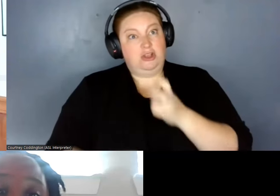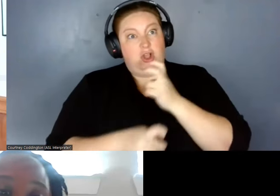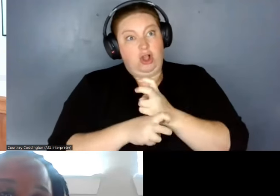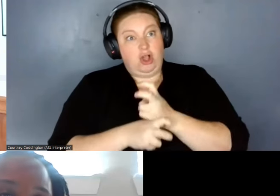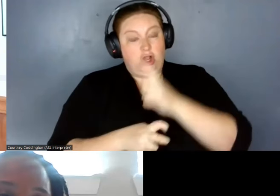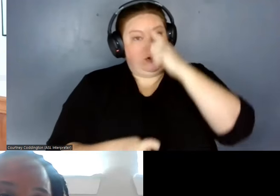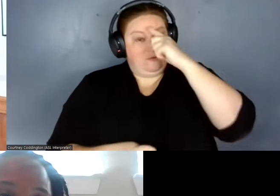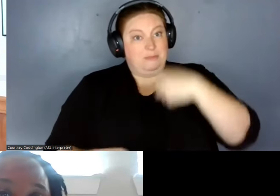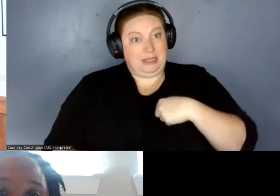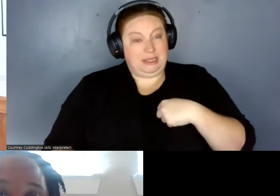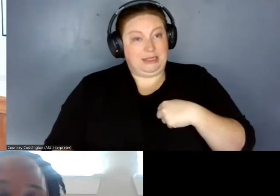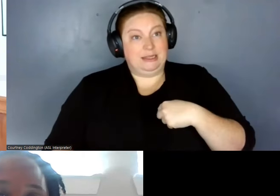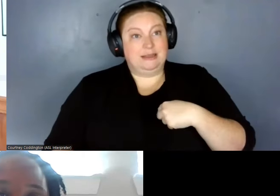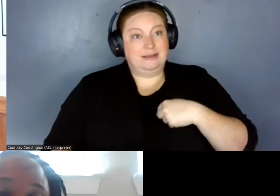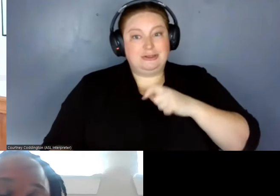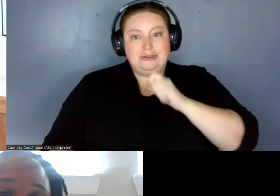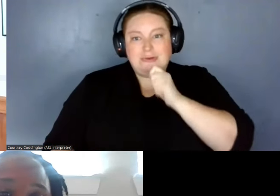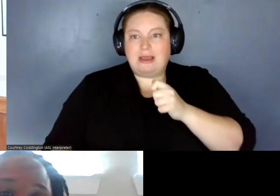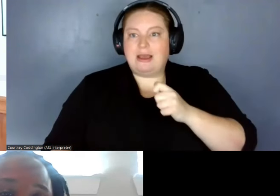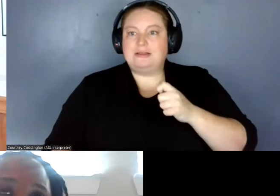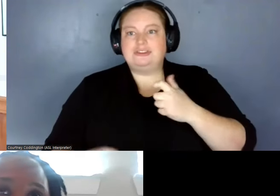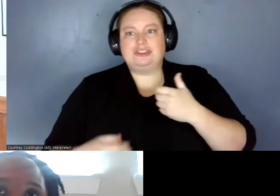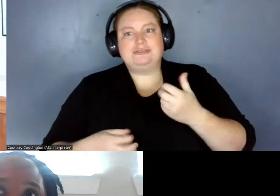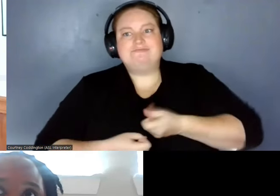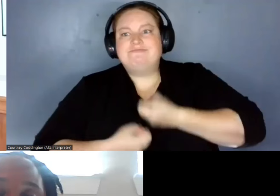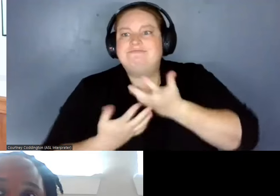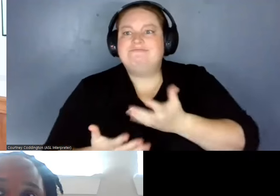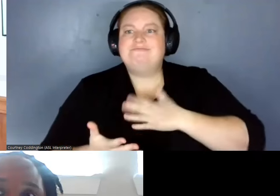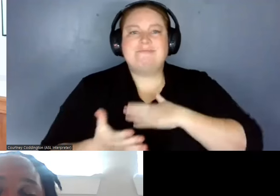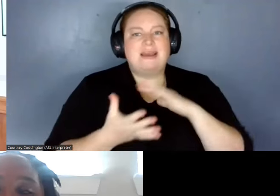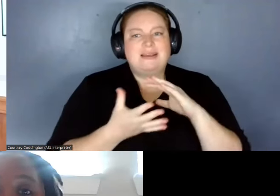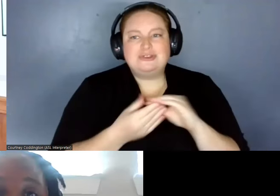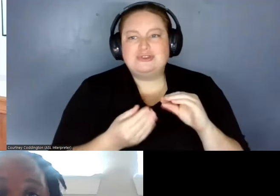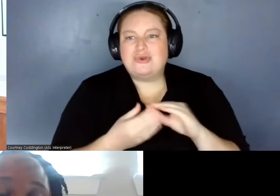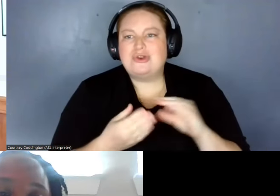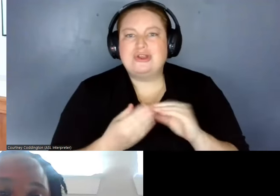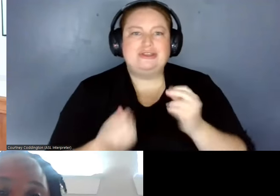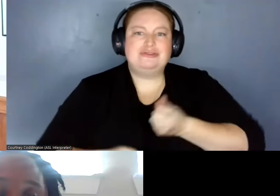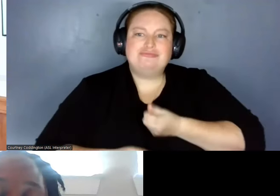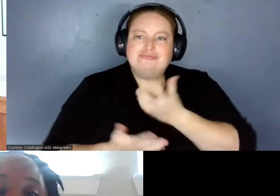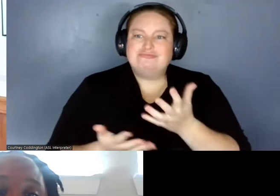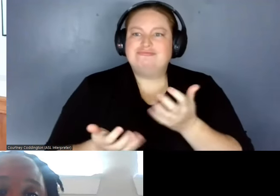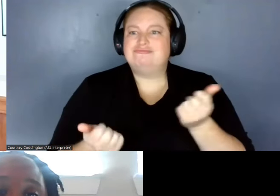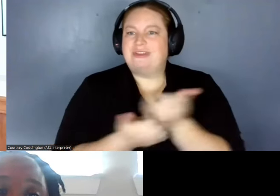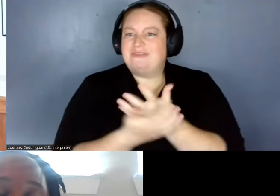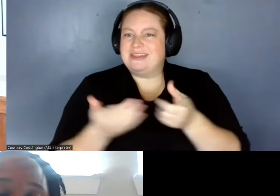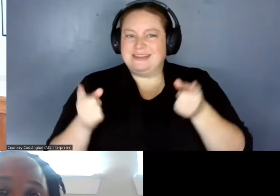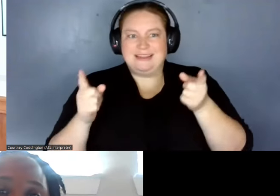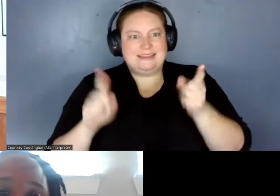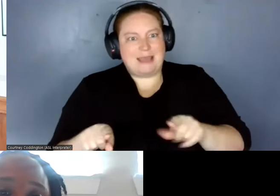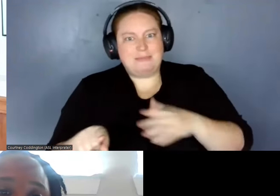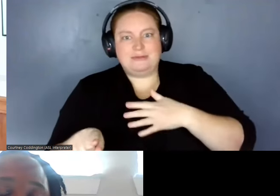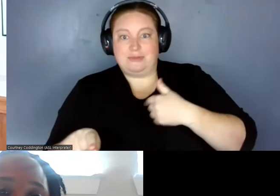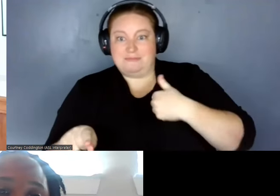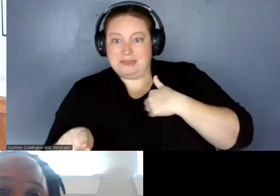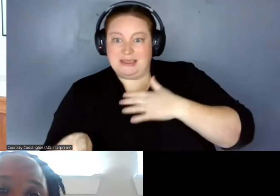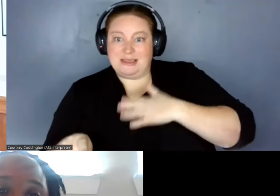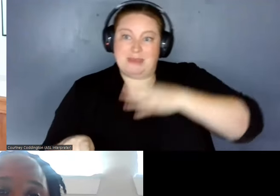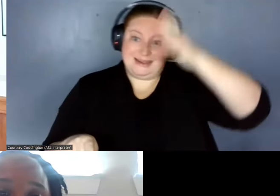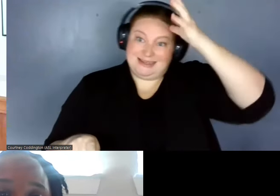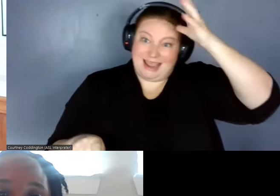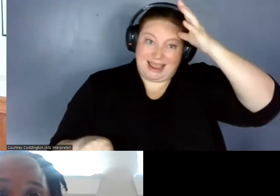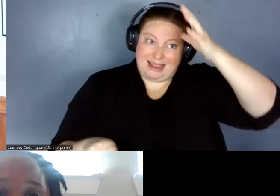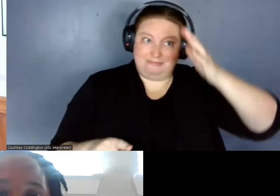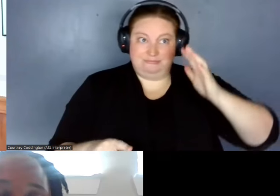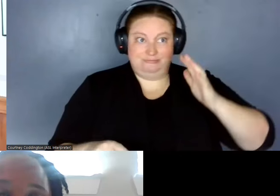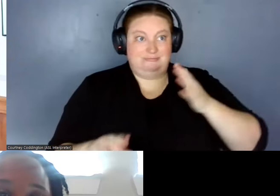to not talk about my story and to share what has happened to me and my dad over 25 years ago. But I